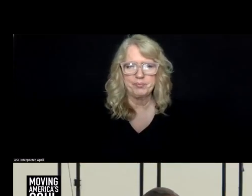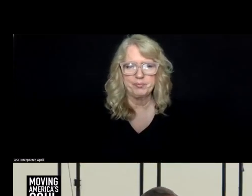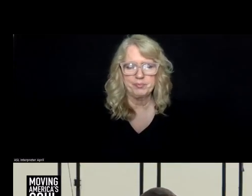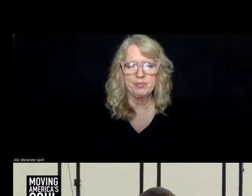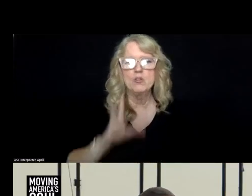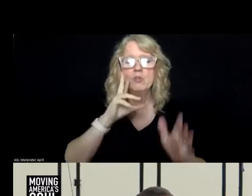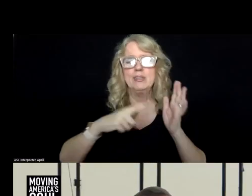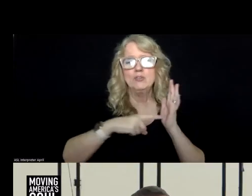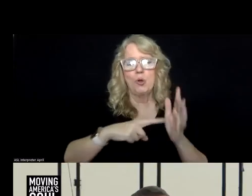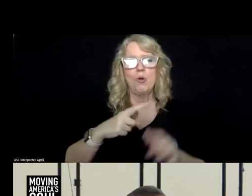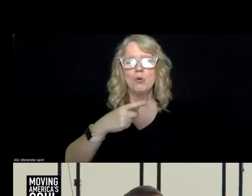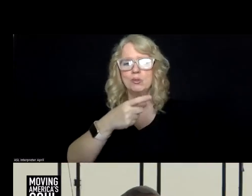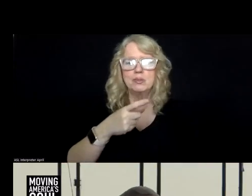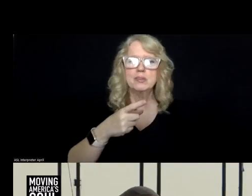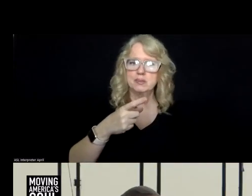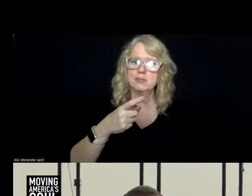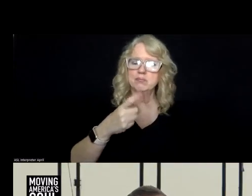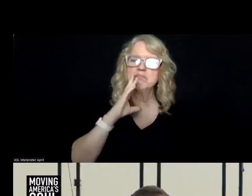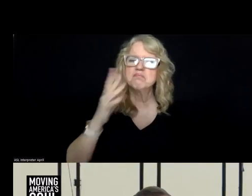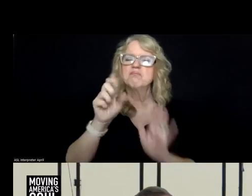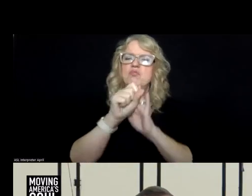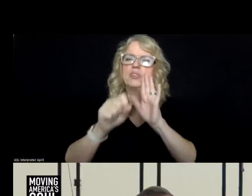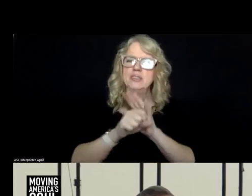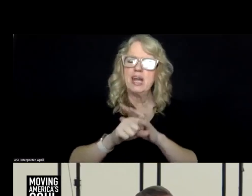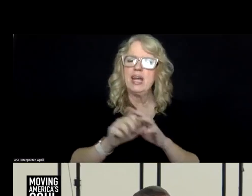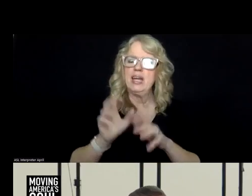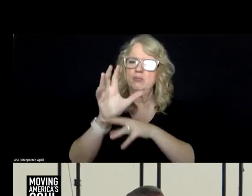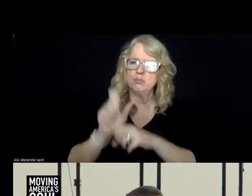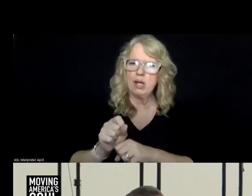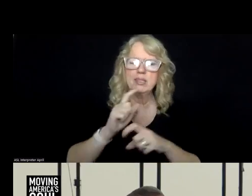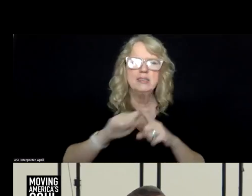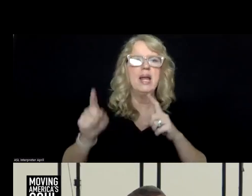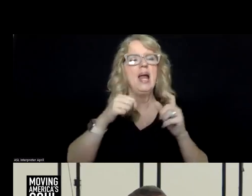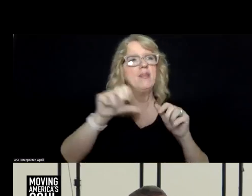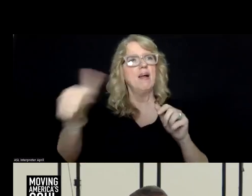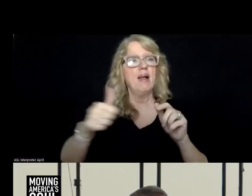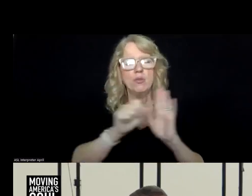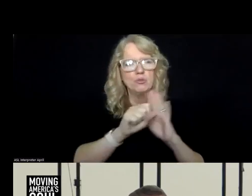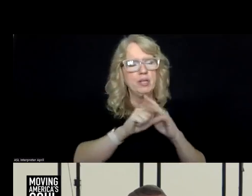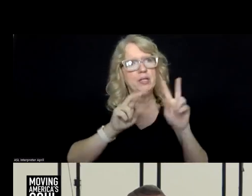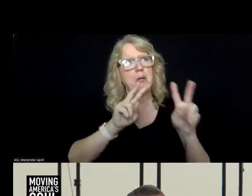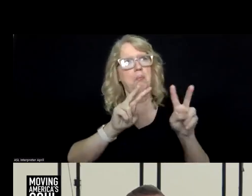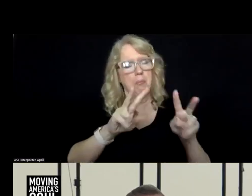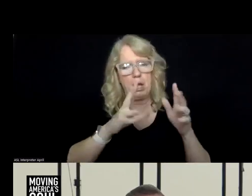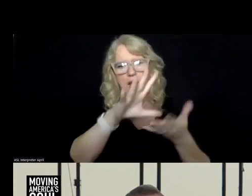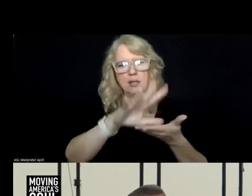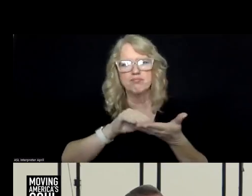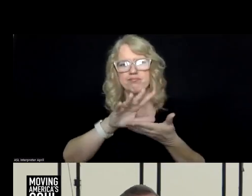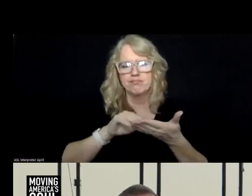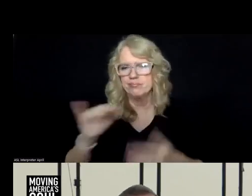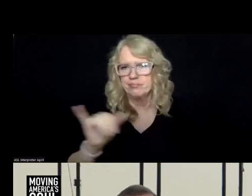really good, like I said, exemplary state practices and offering models that other states can follow and expand on. So